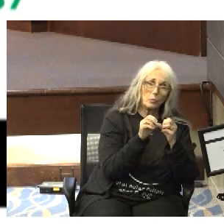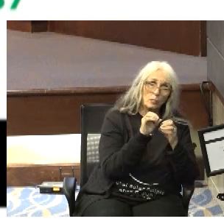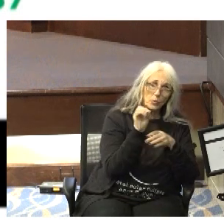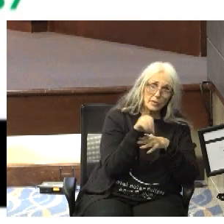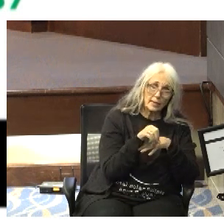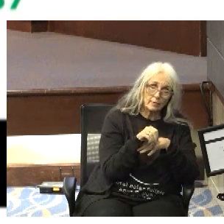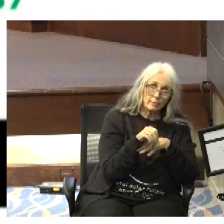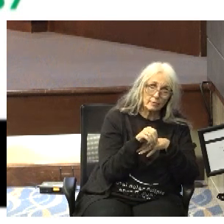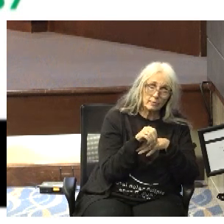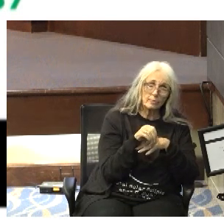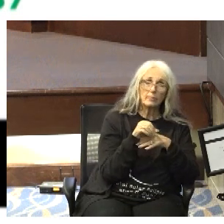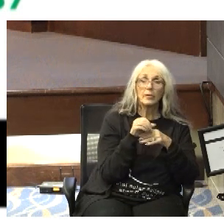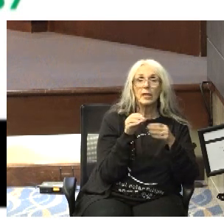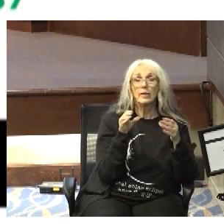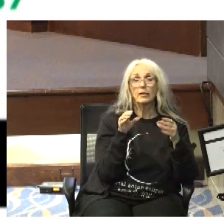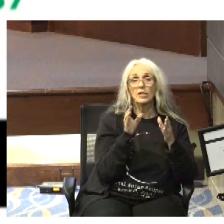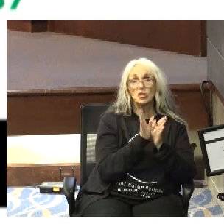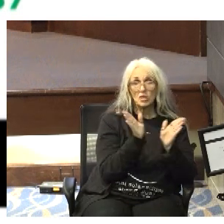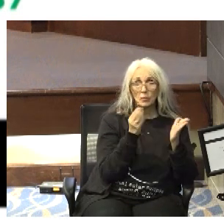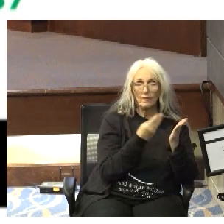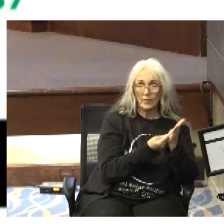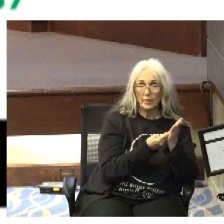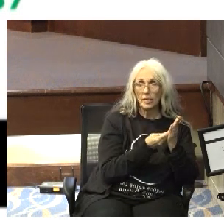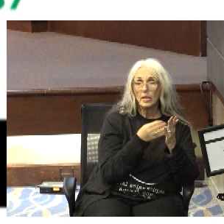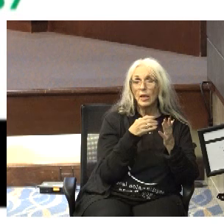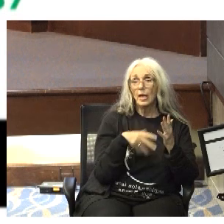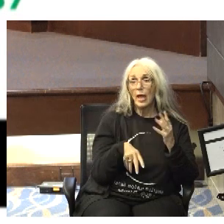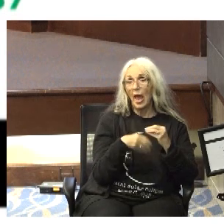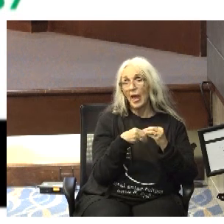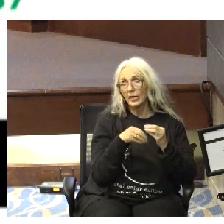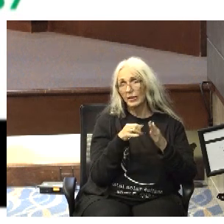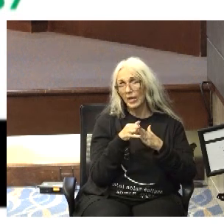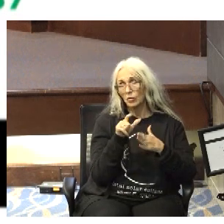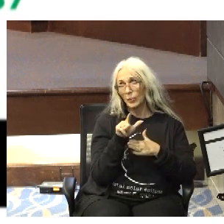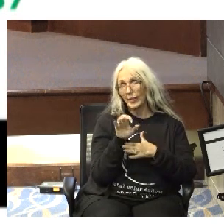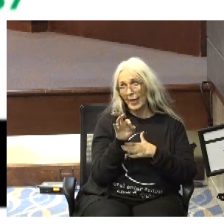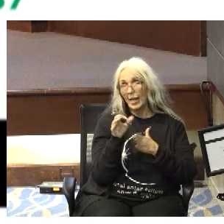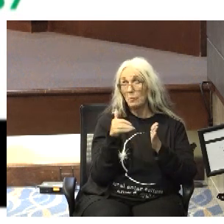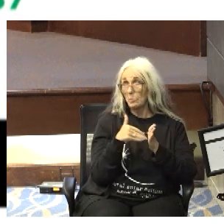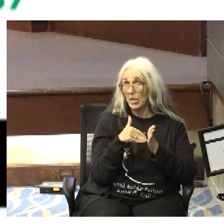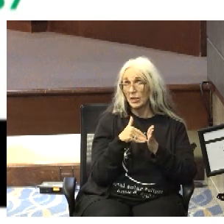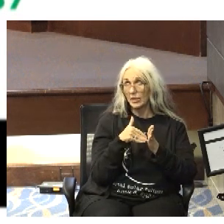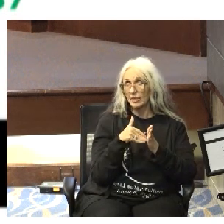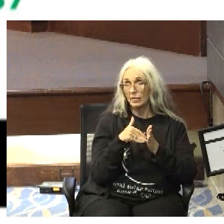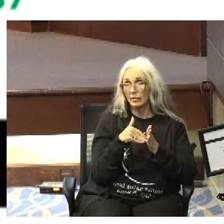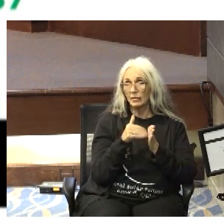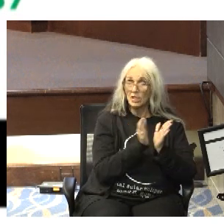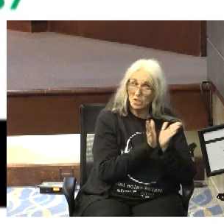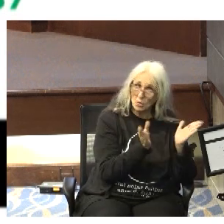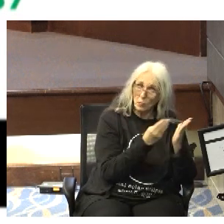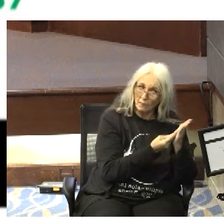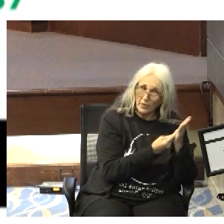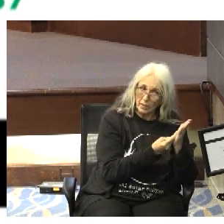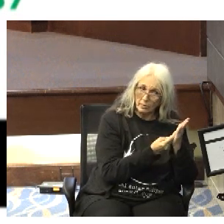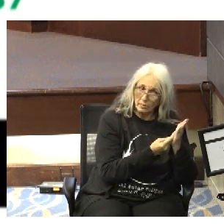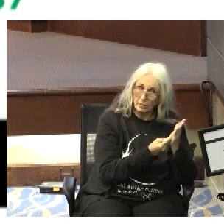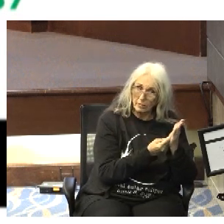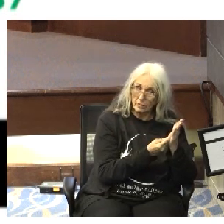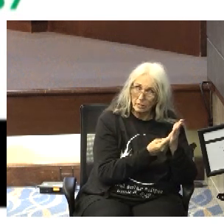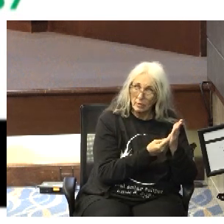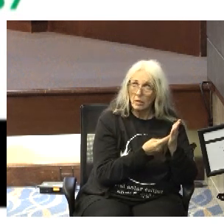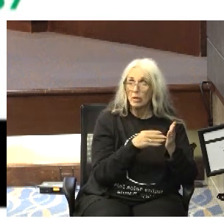fund. In addition to the $29 million I mentioned, the city's general fund revenue, the